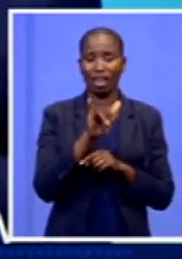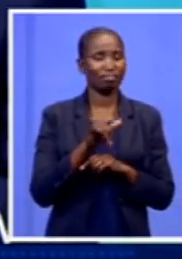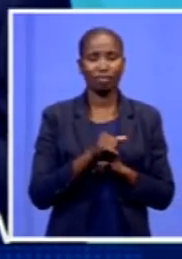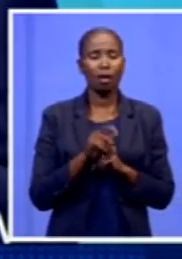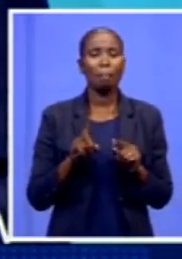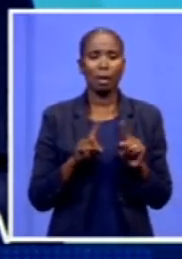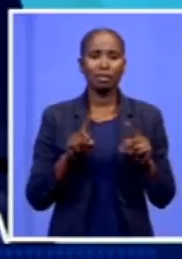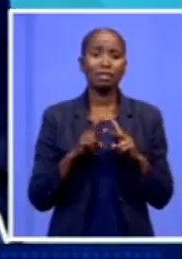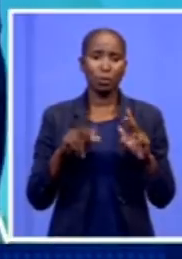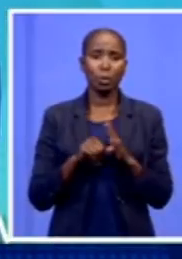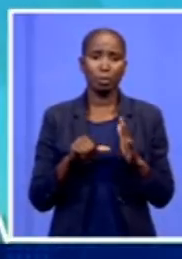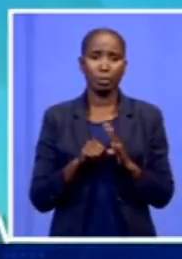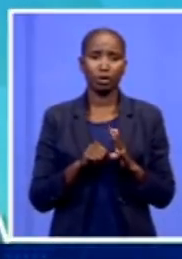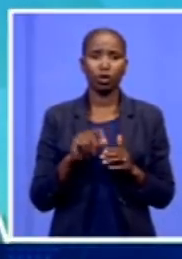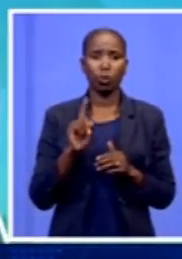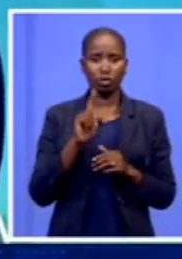respect this.